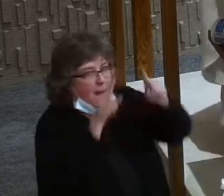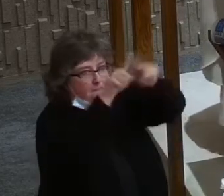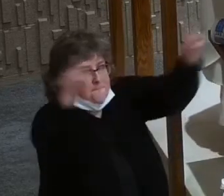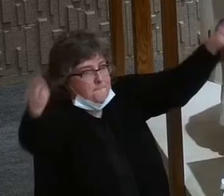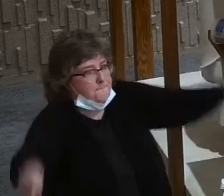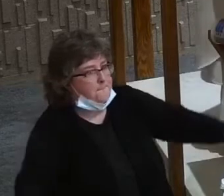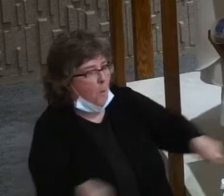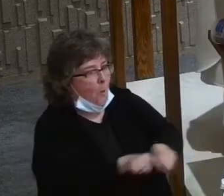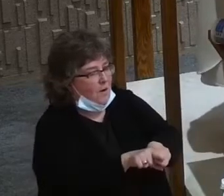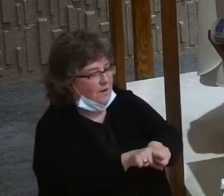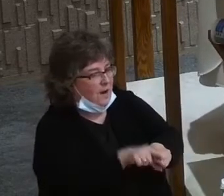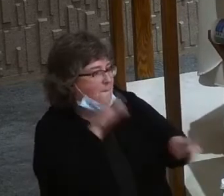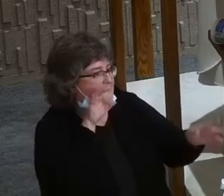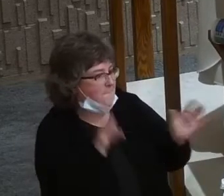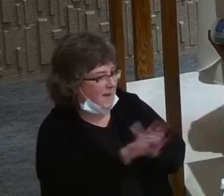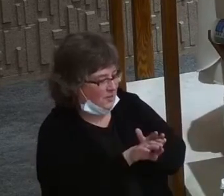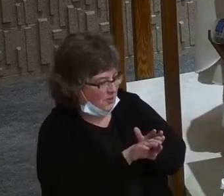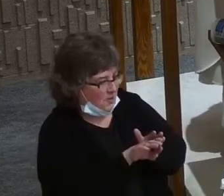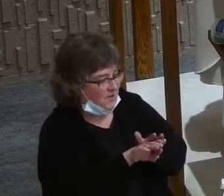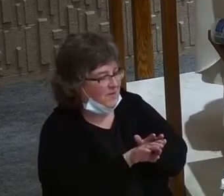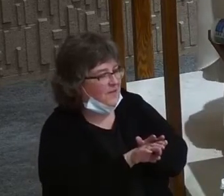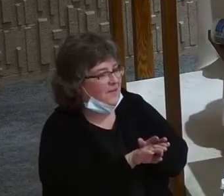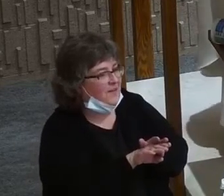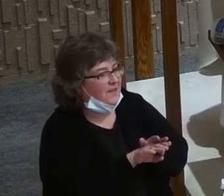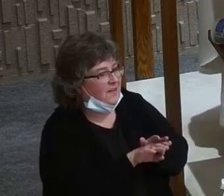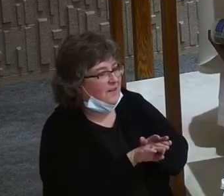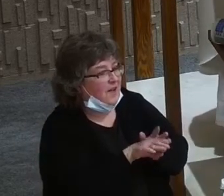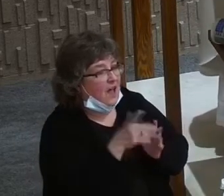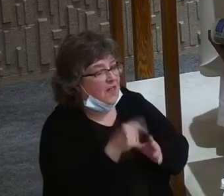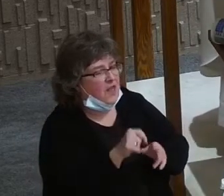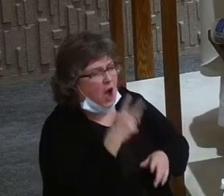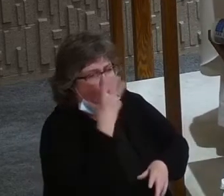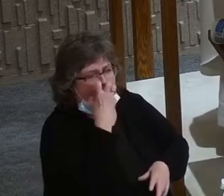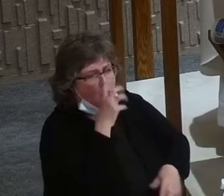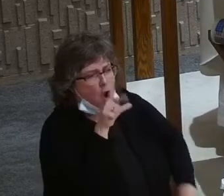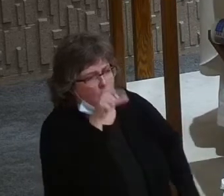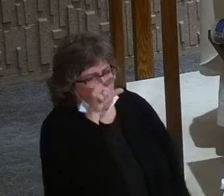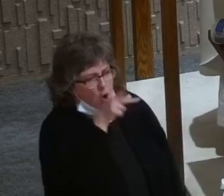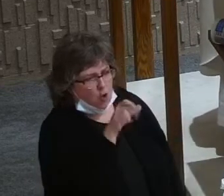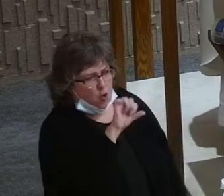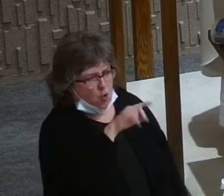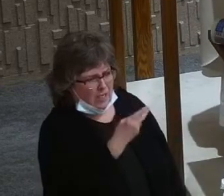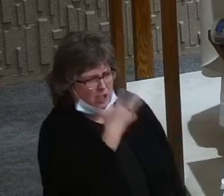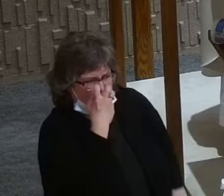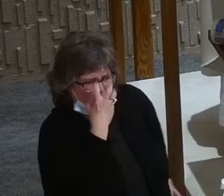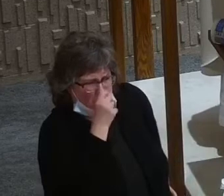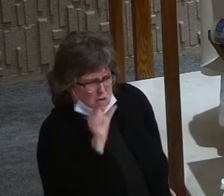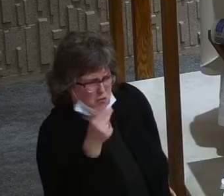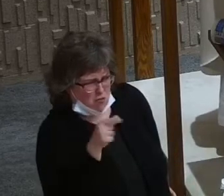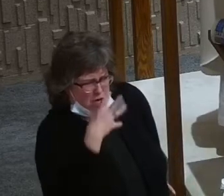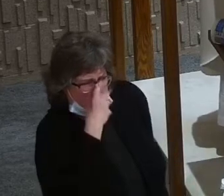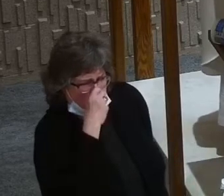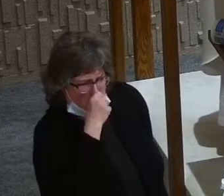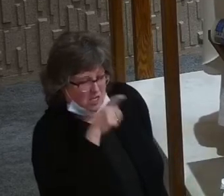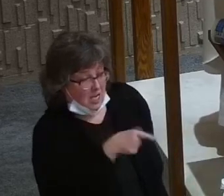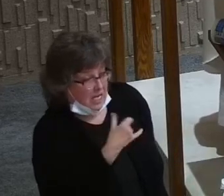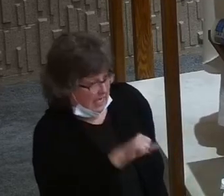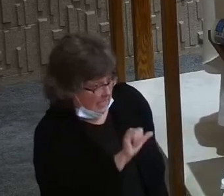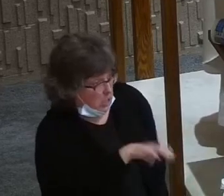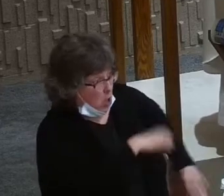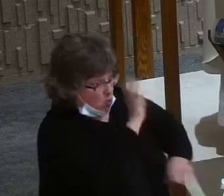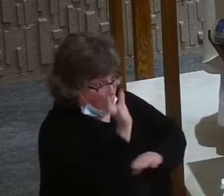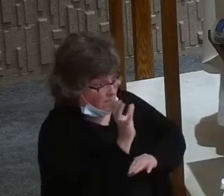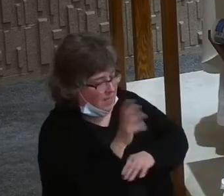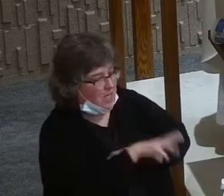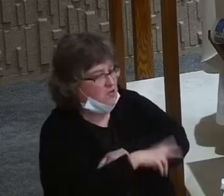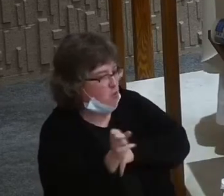board size picture of the Grinch, because we know the Grinch who stole